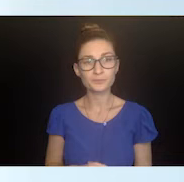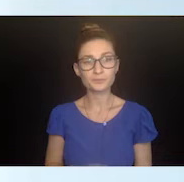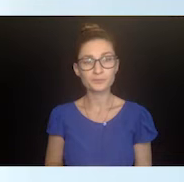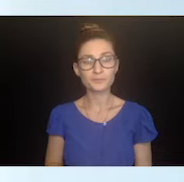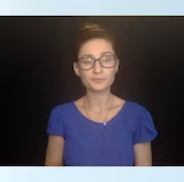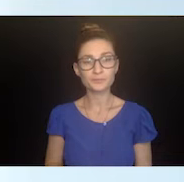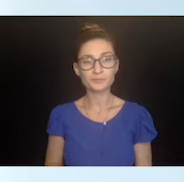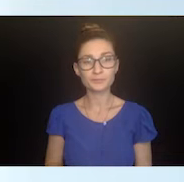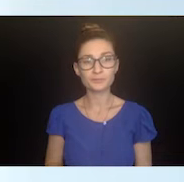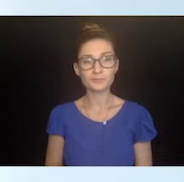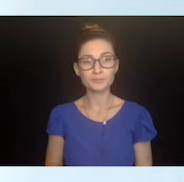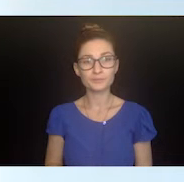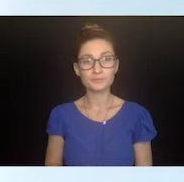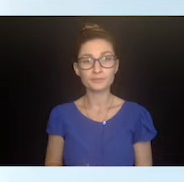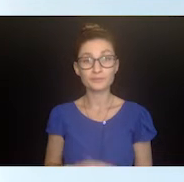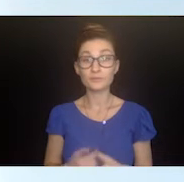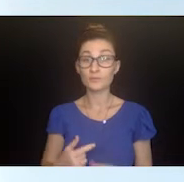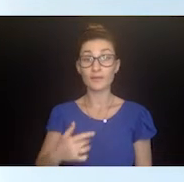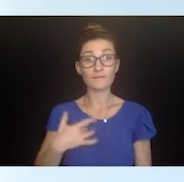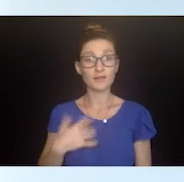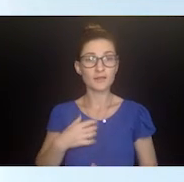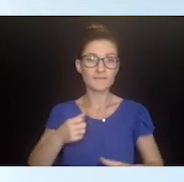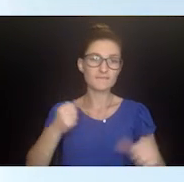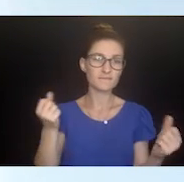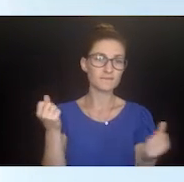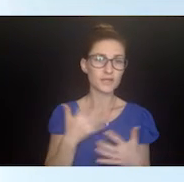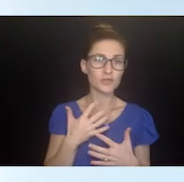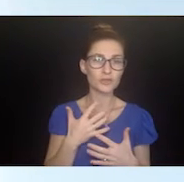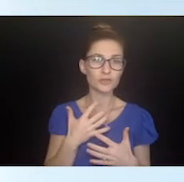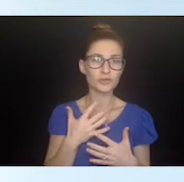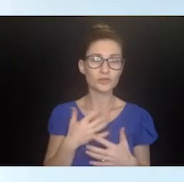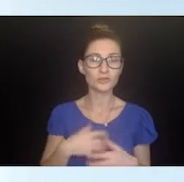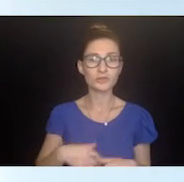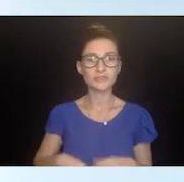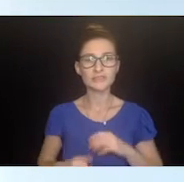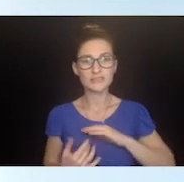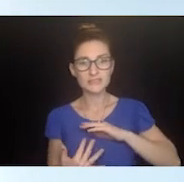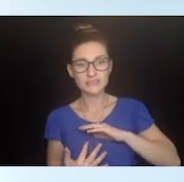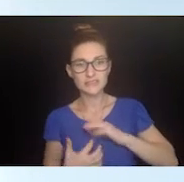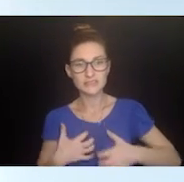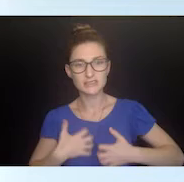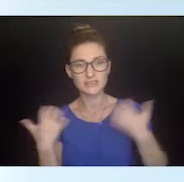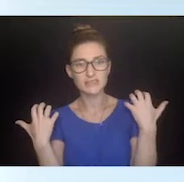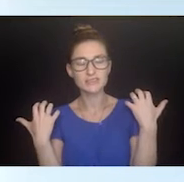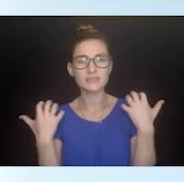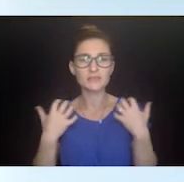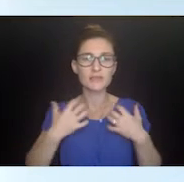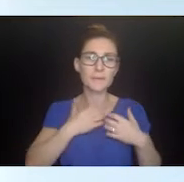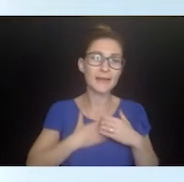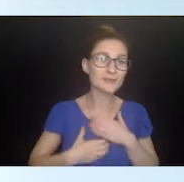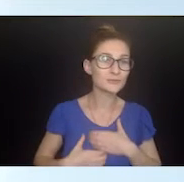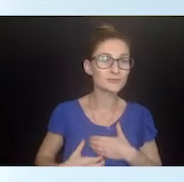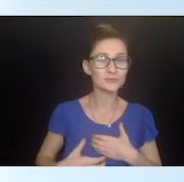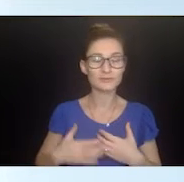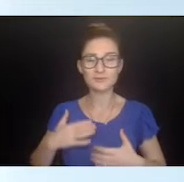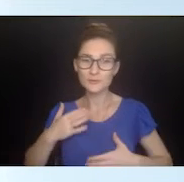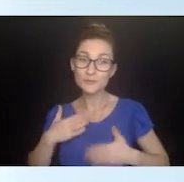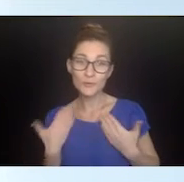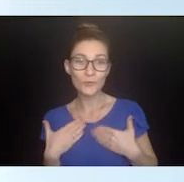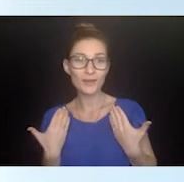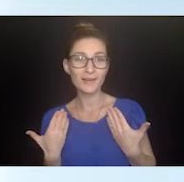So as I felt my fear, my rage, my passion, my